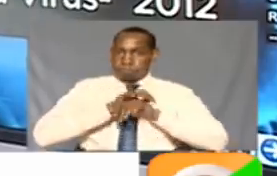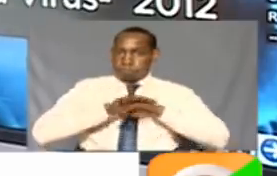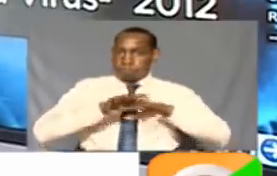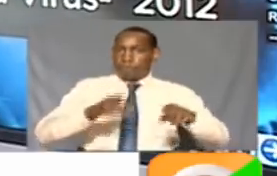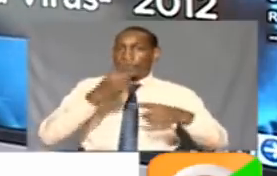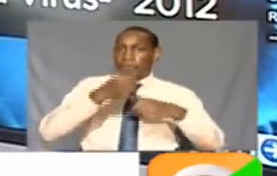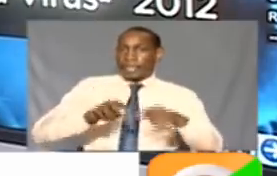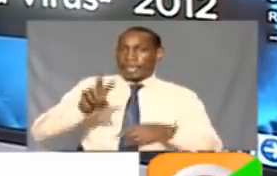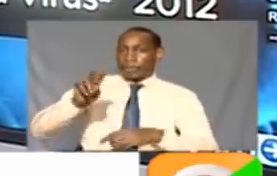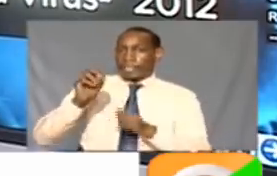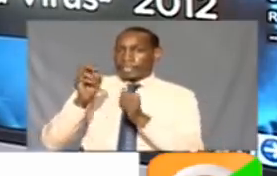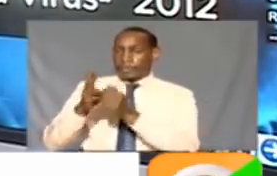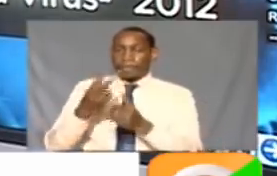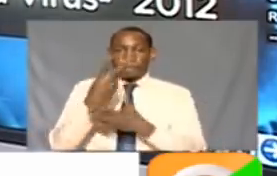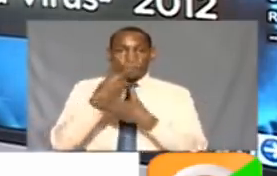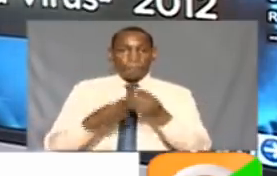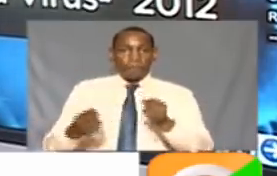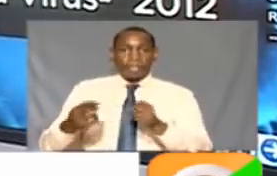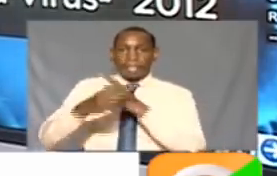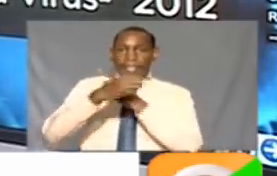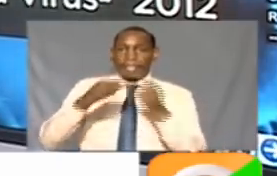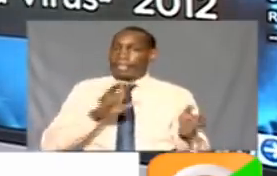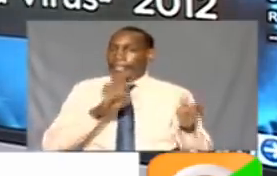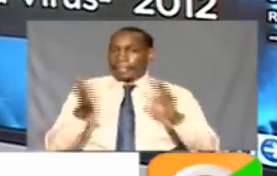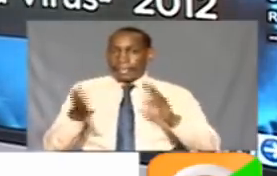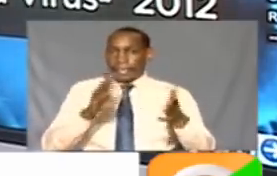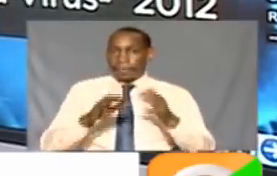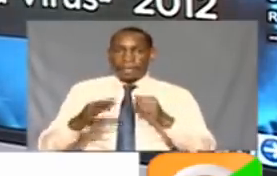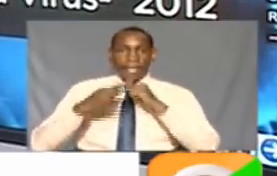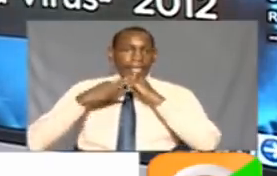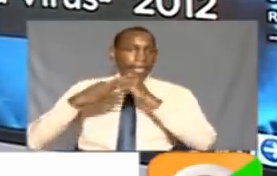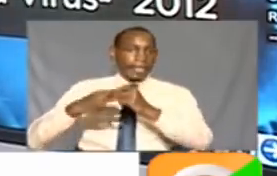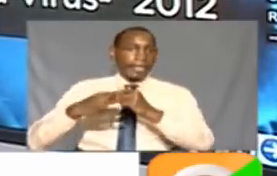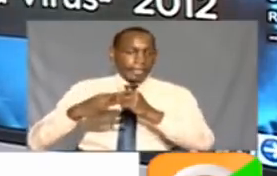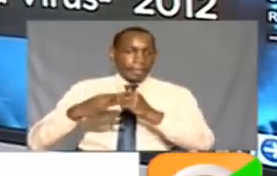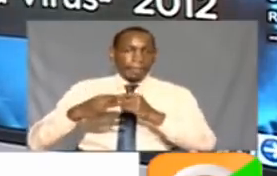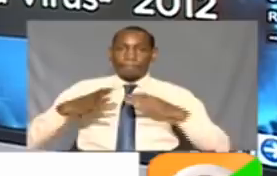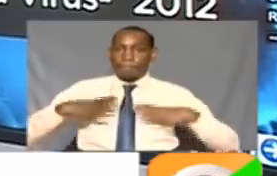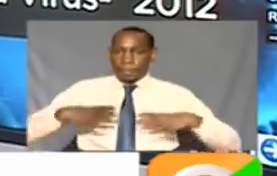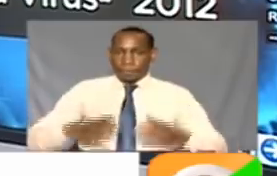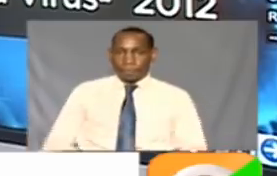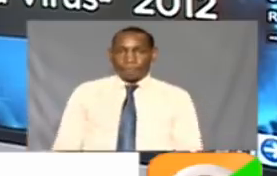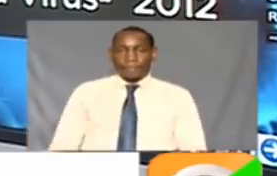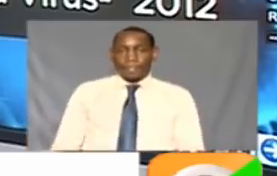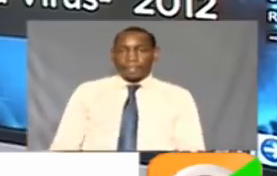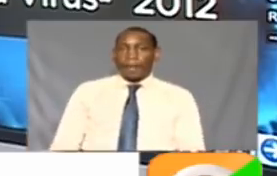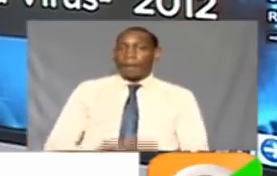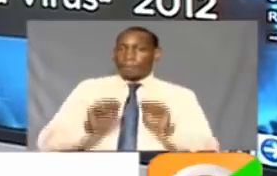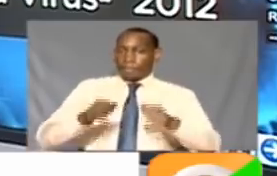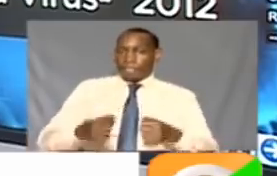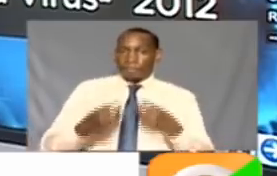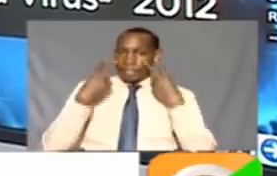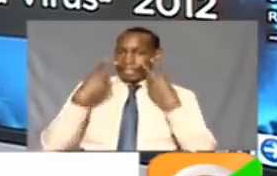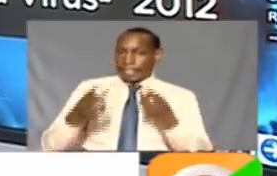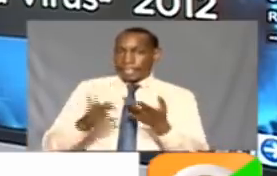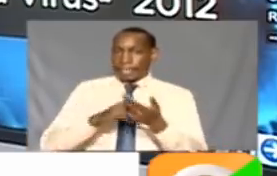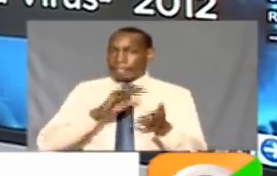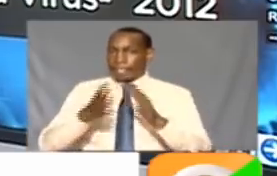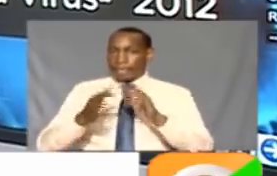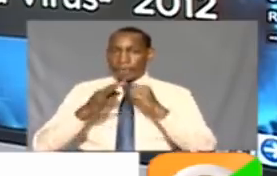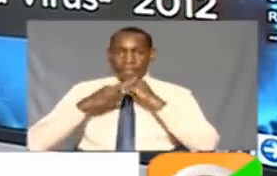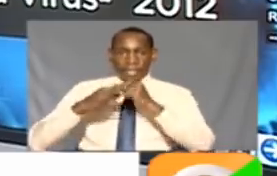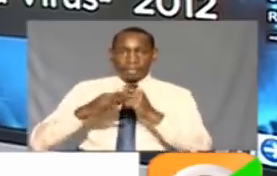in 2012. Both of these killed about 800 people. Now, as you can tell, I think the number was about